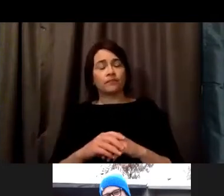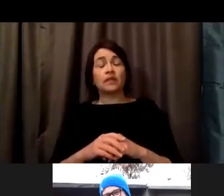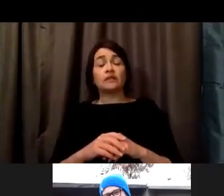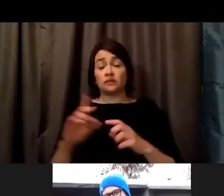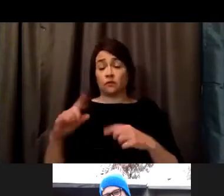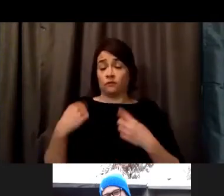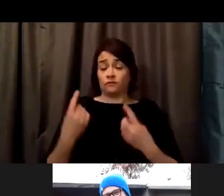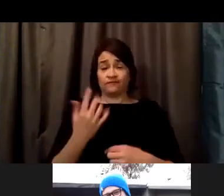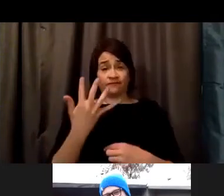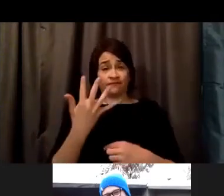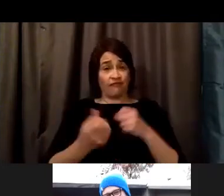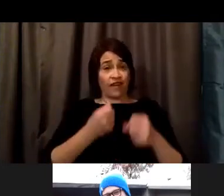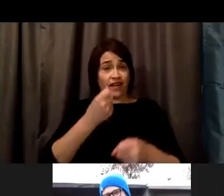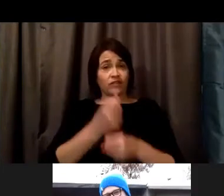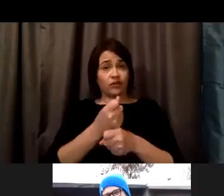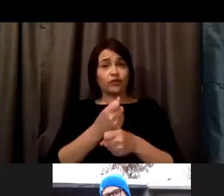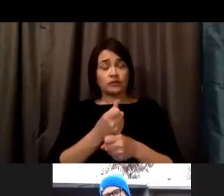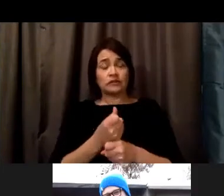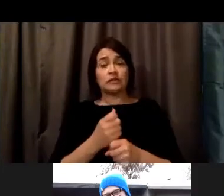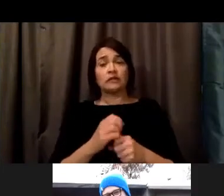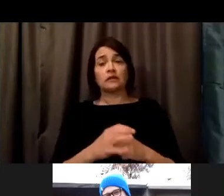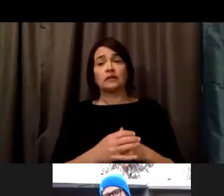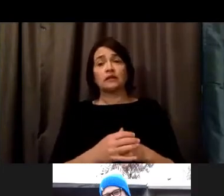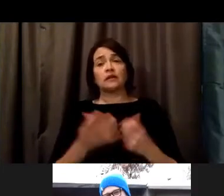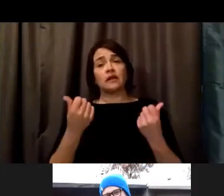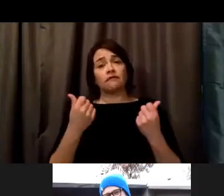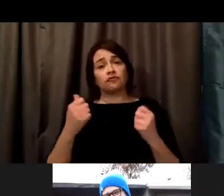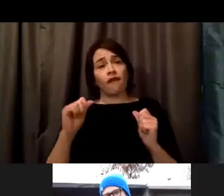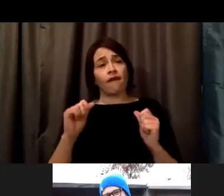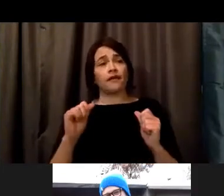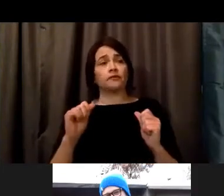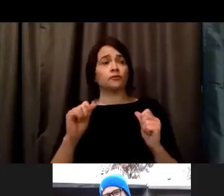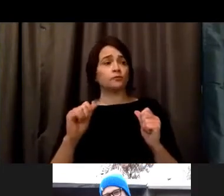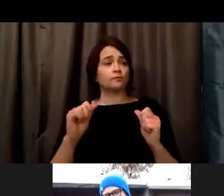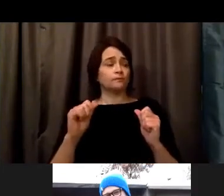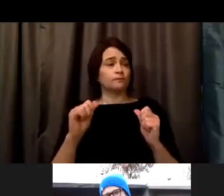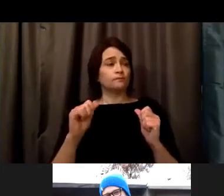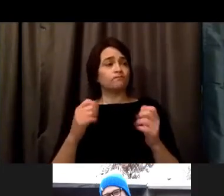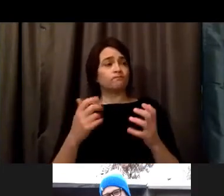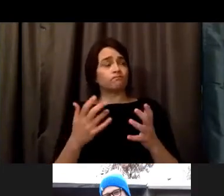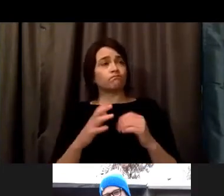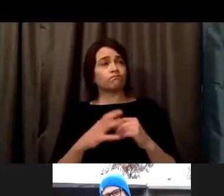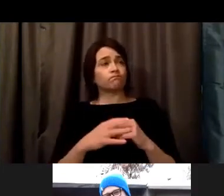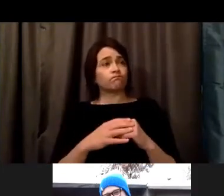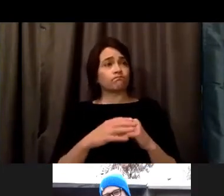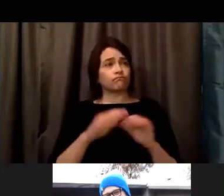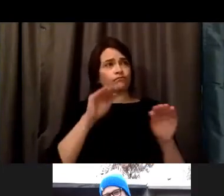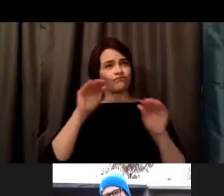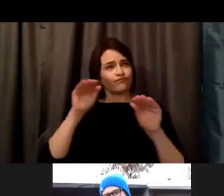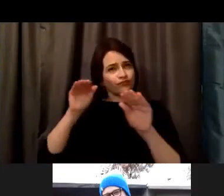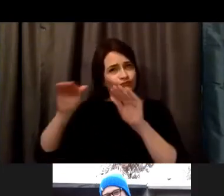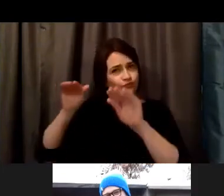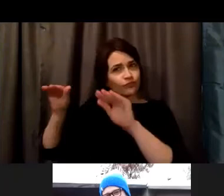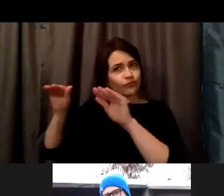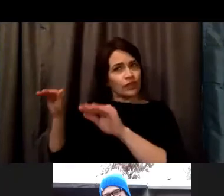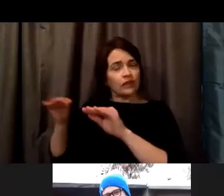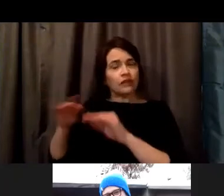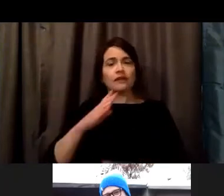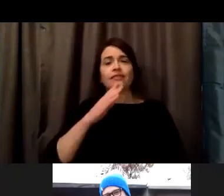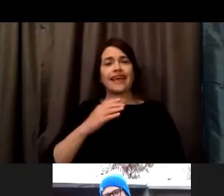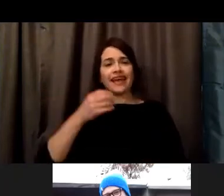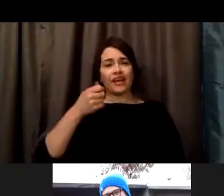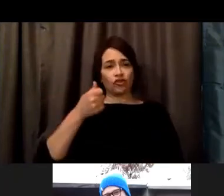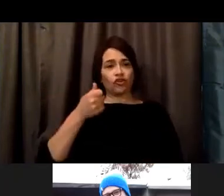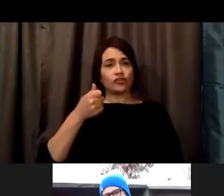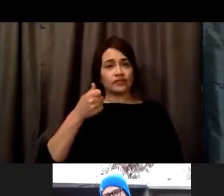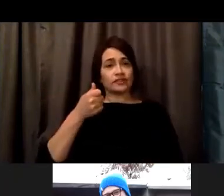of trying to remind the elders that there is a